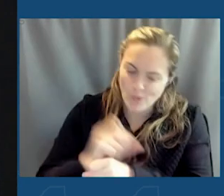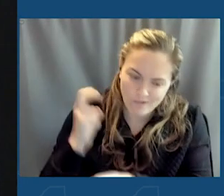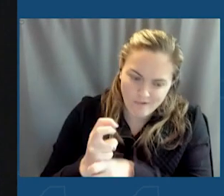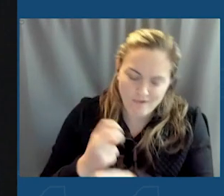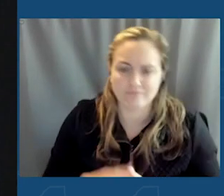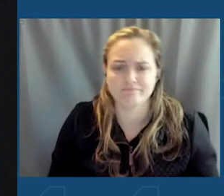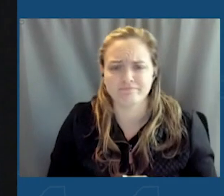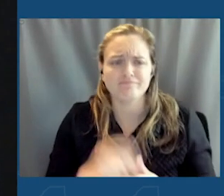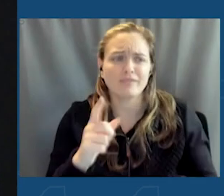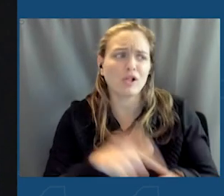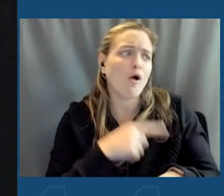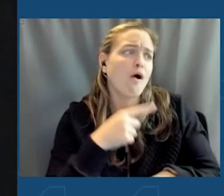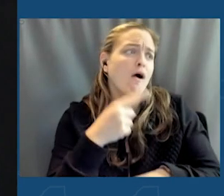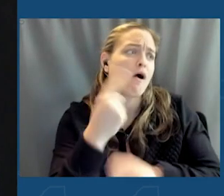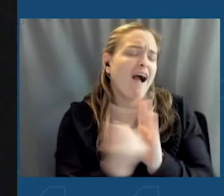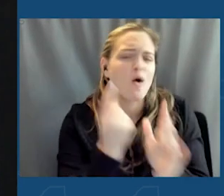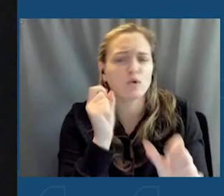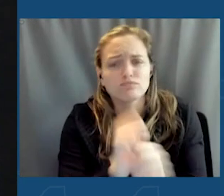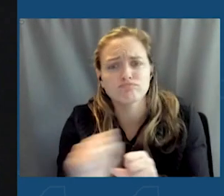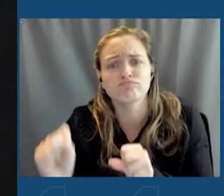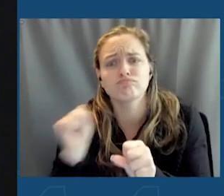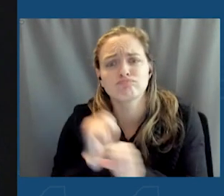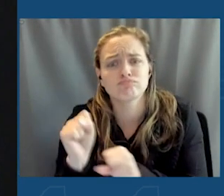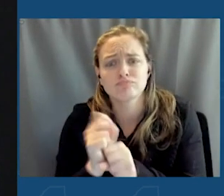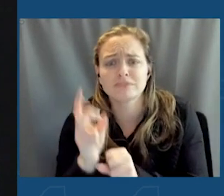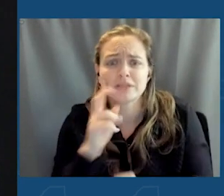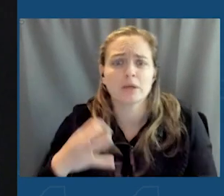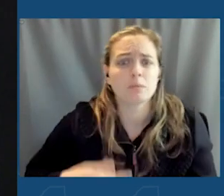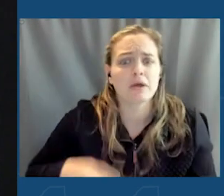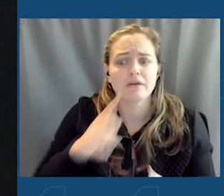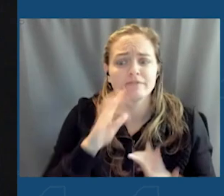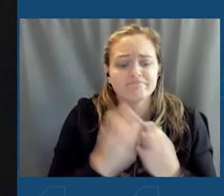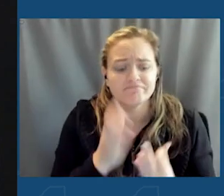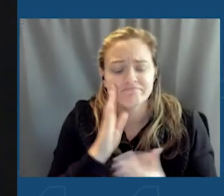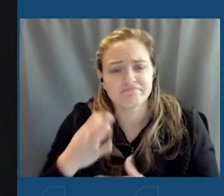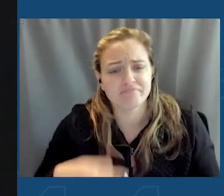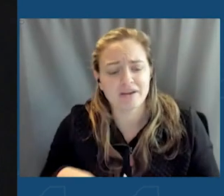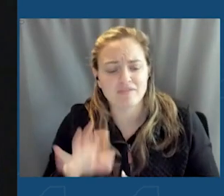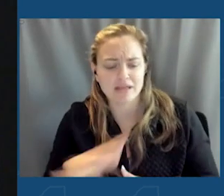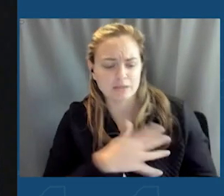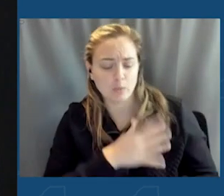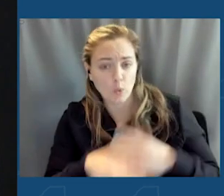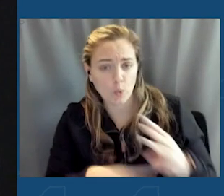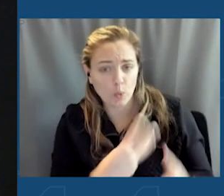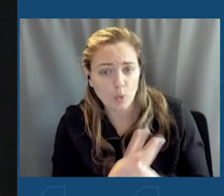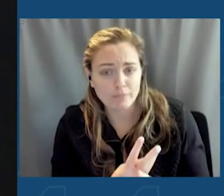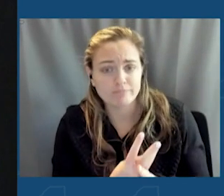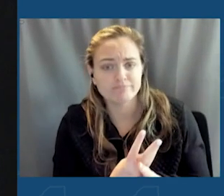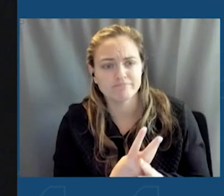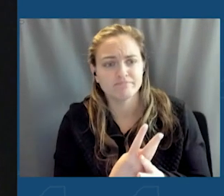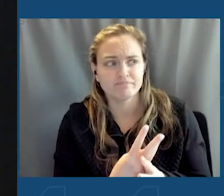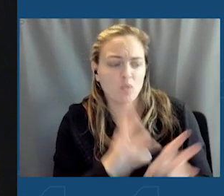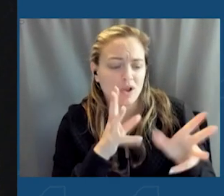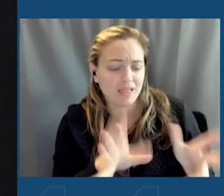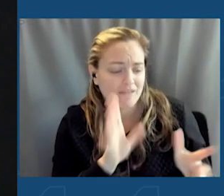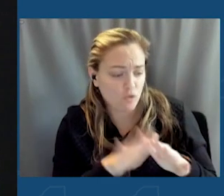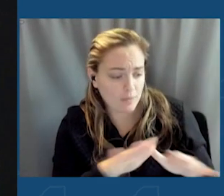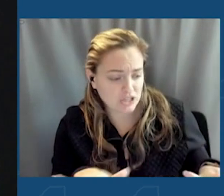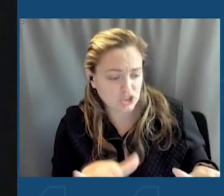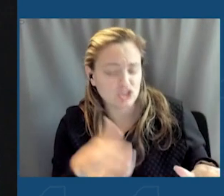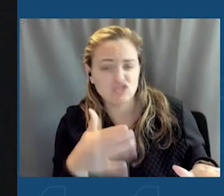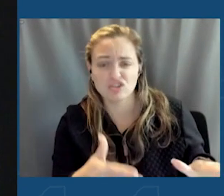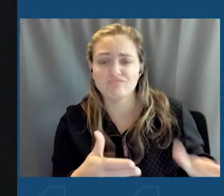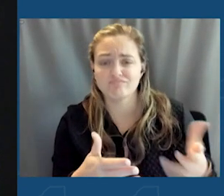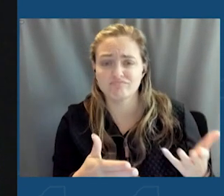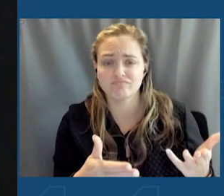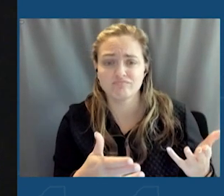long hours, but we see the benefits for our families. That's the world I came from. That's the world I want to leave for our children as well. So we will continue